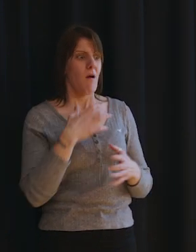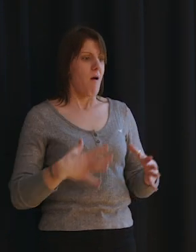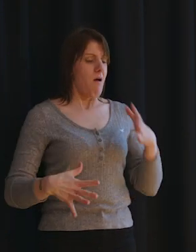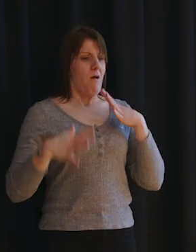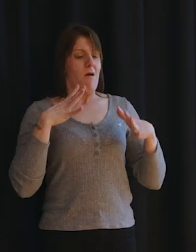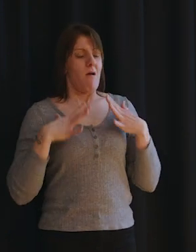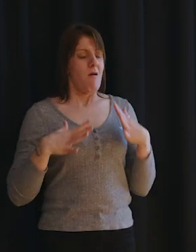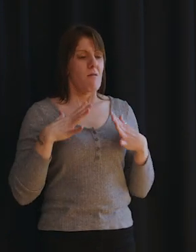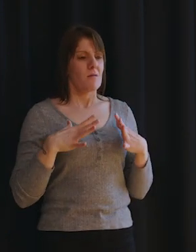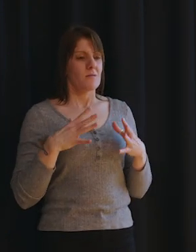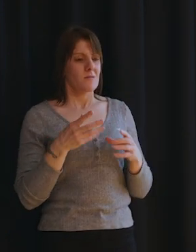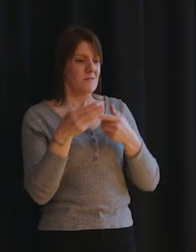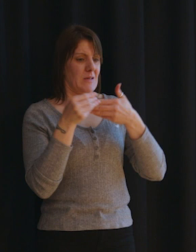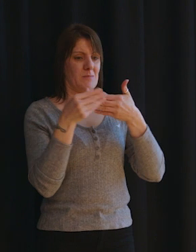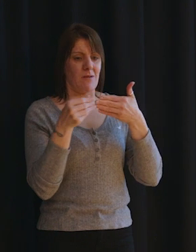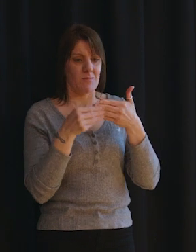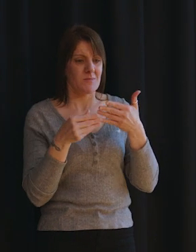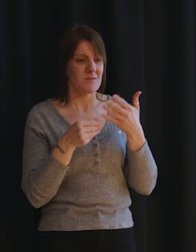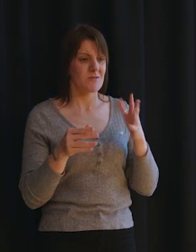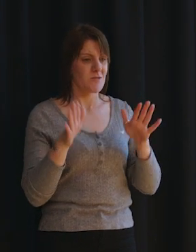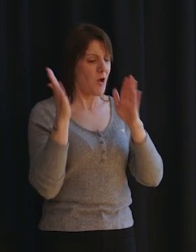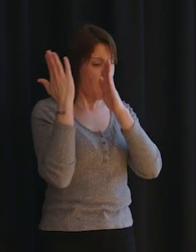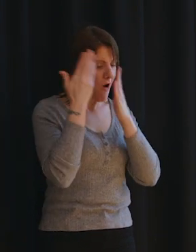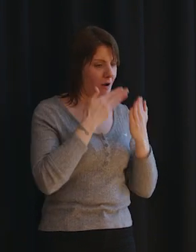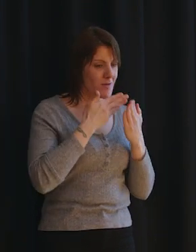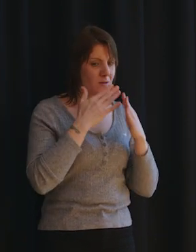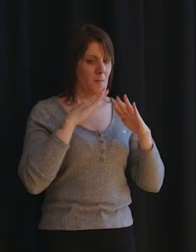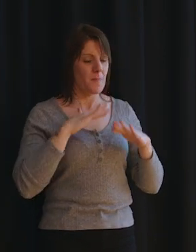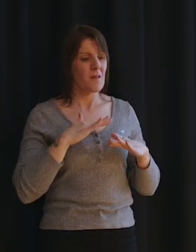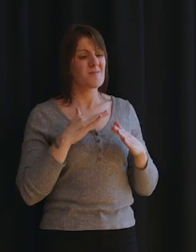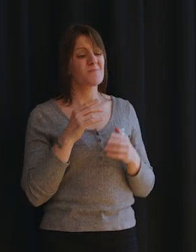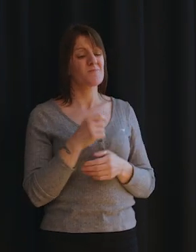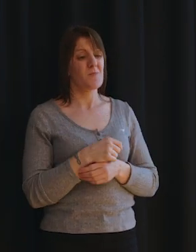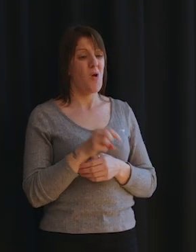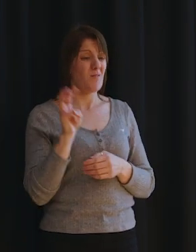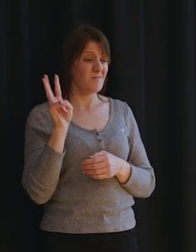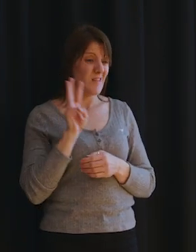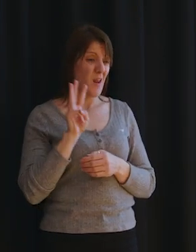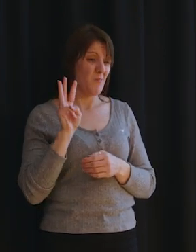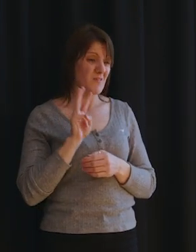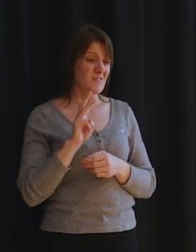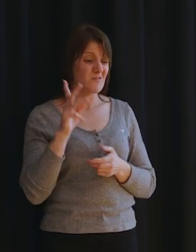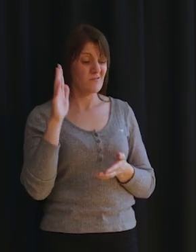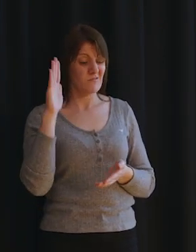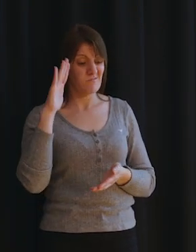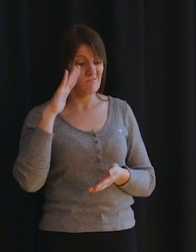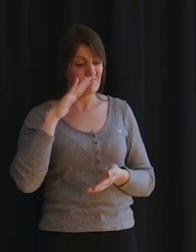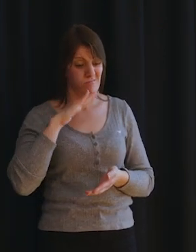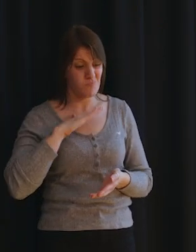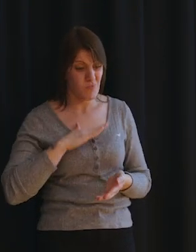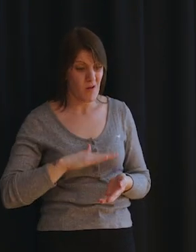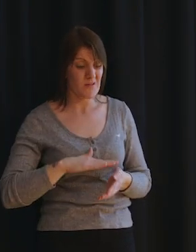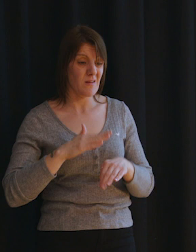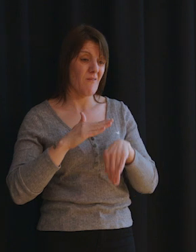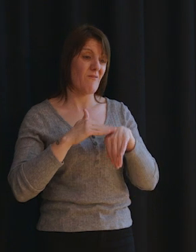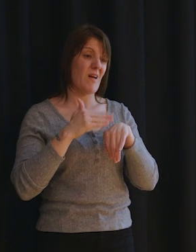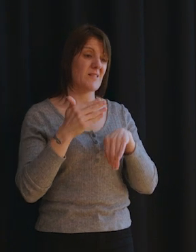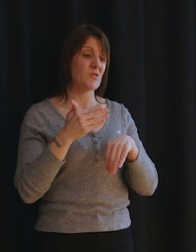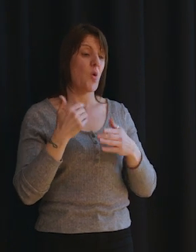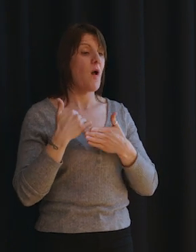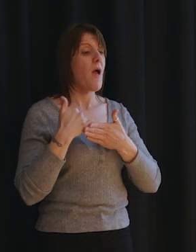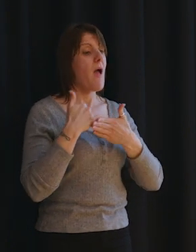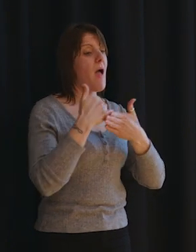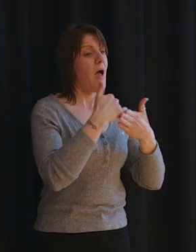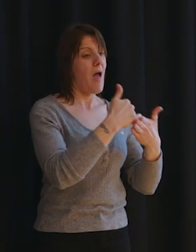hyperactivity behavioural symptoms. Cannabis does have kind of depressant-like effects. So it does help the user kind